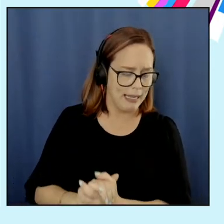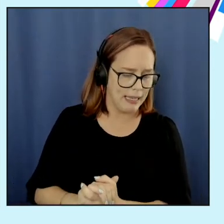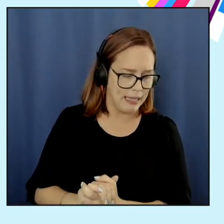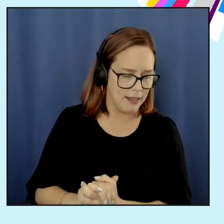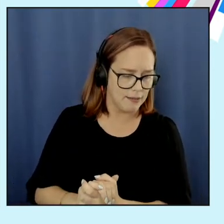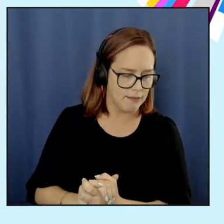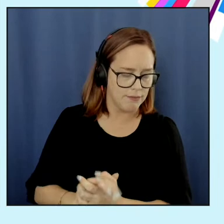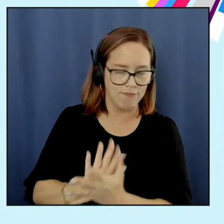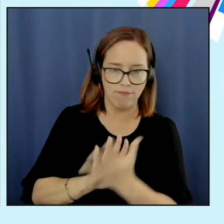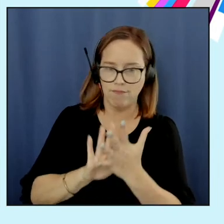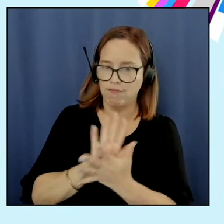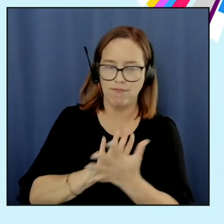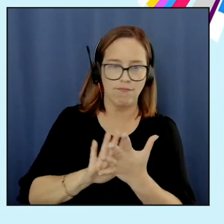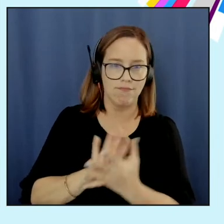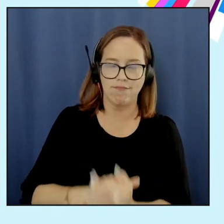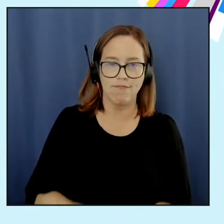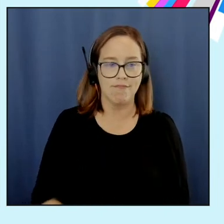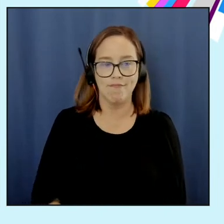then.